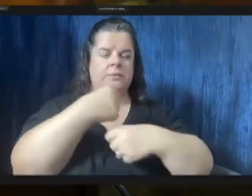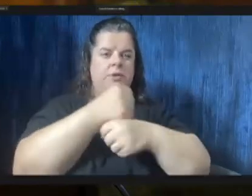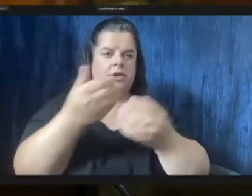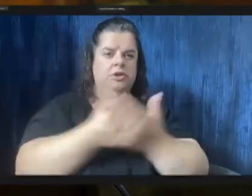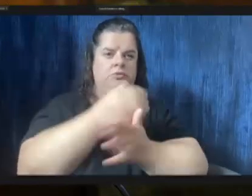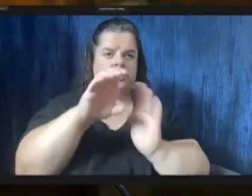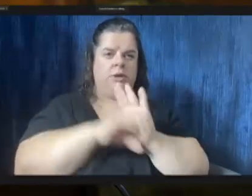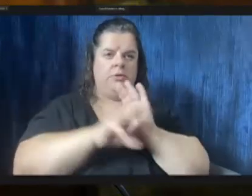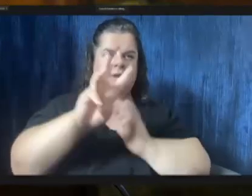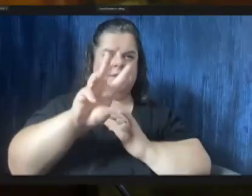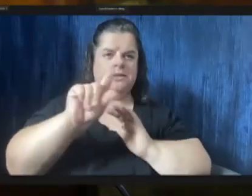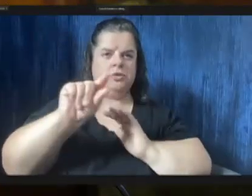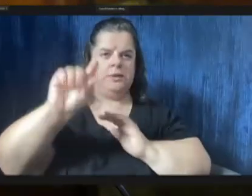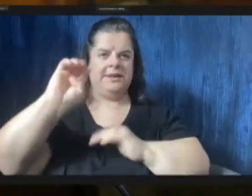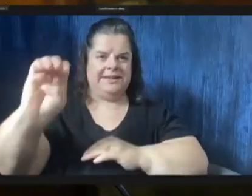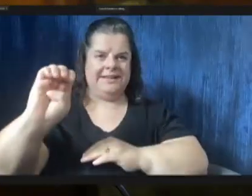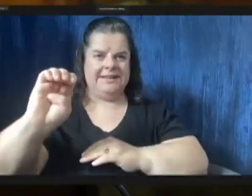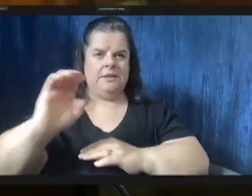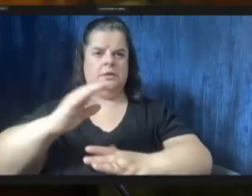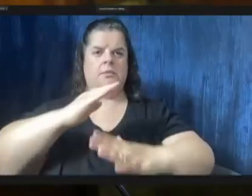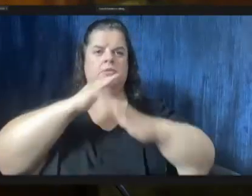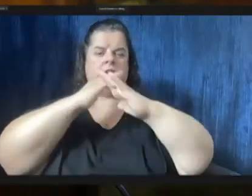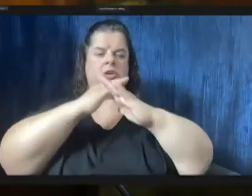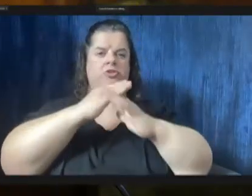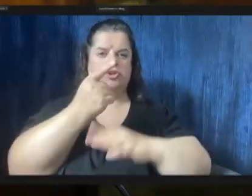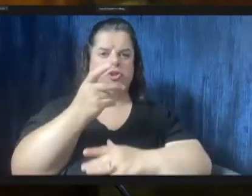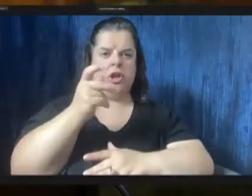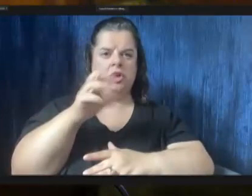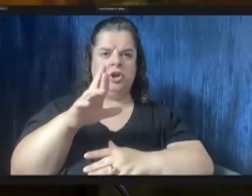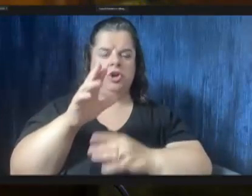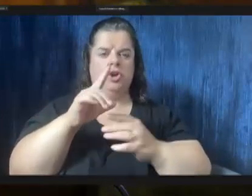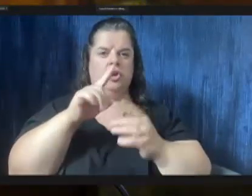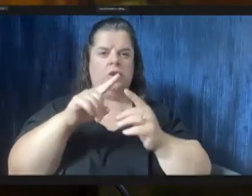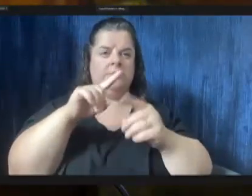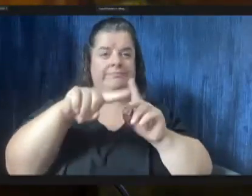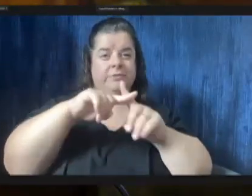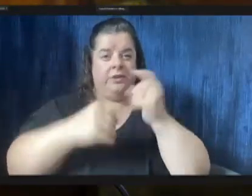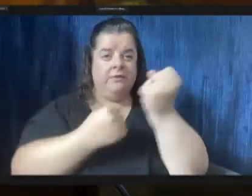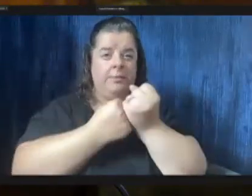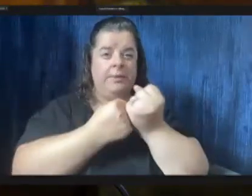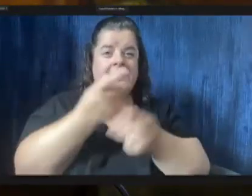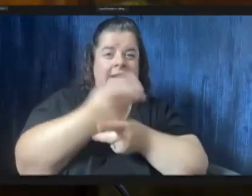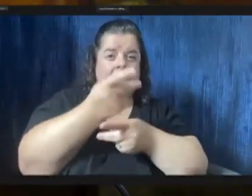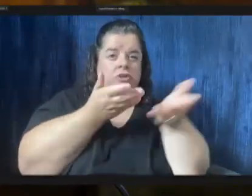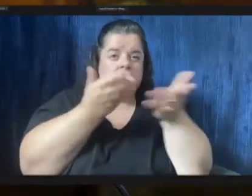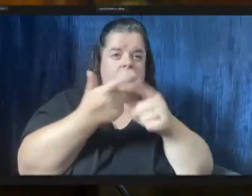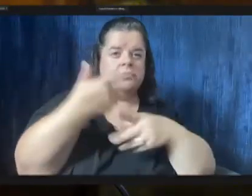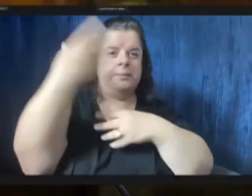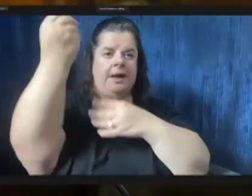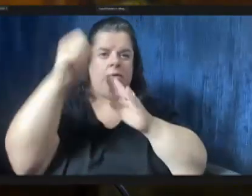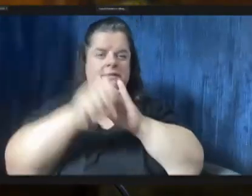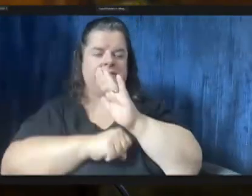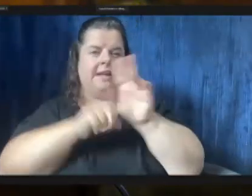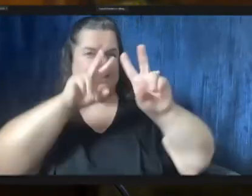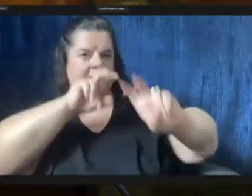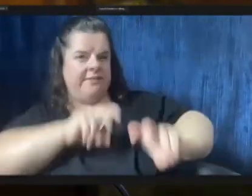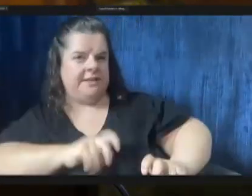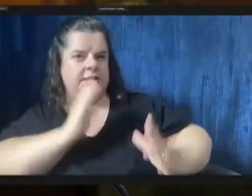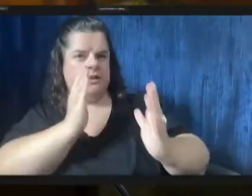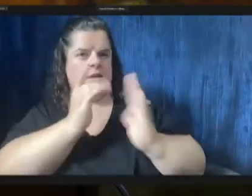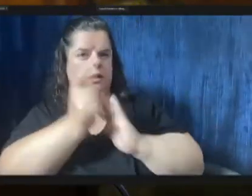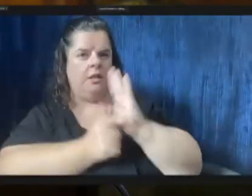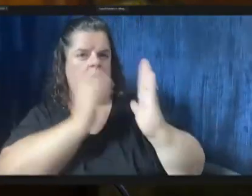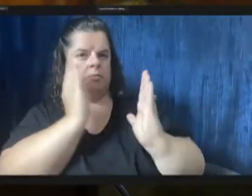chapter, 620E, Protection of Gender-Affirming Care Services Providers from Out-of-State Investigation or Prosecution